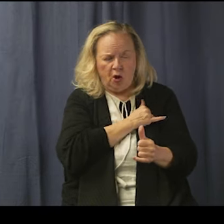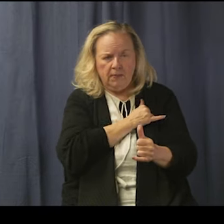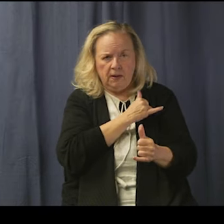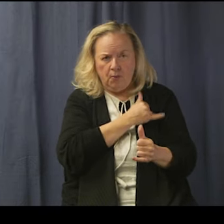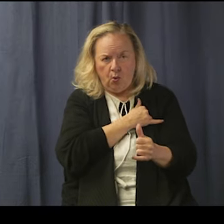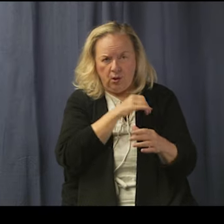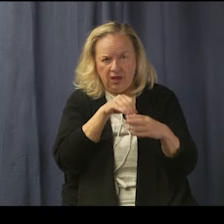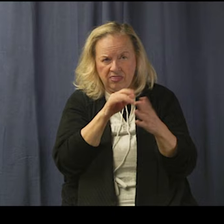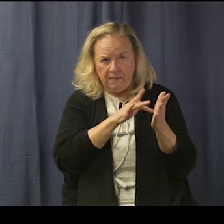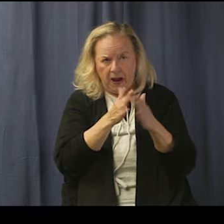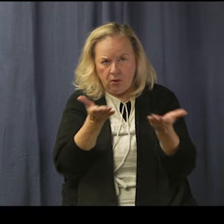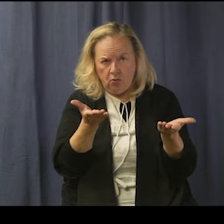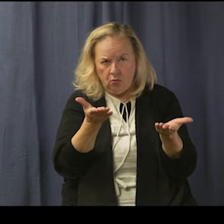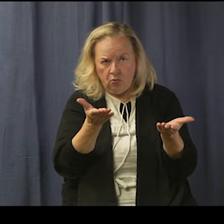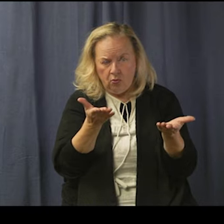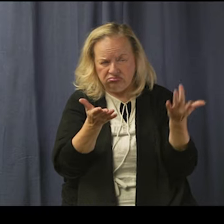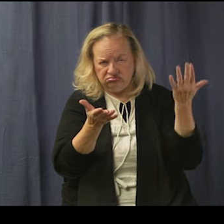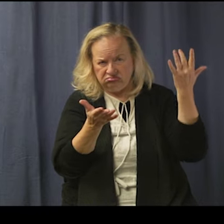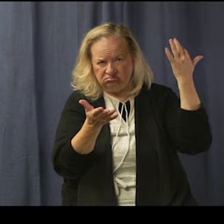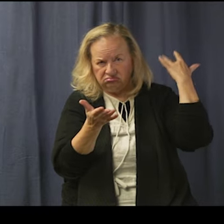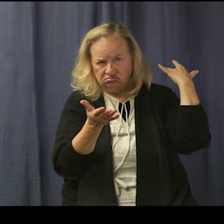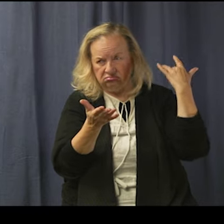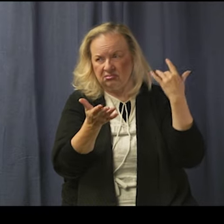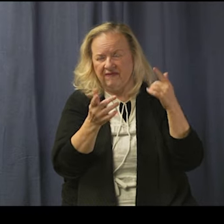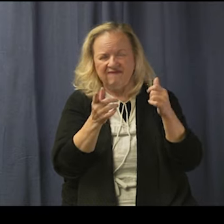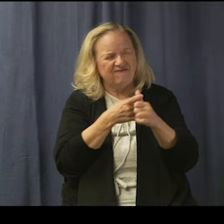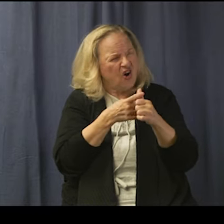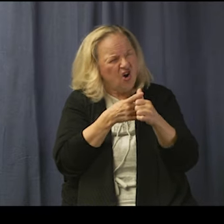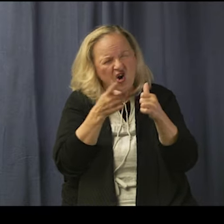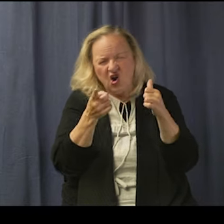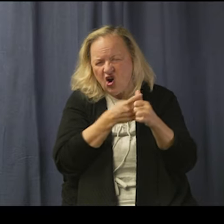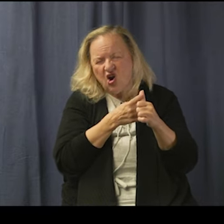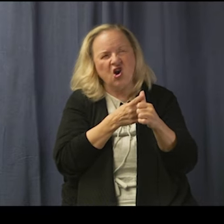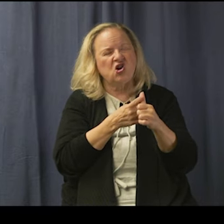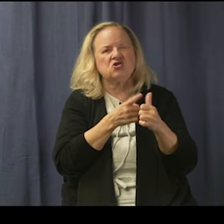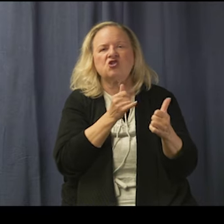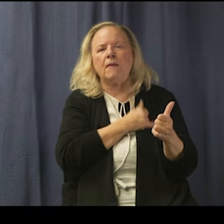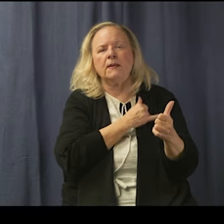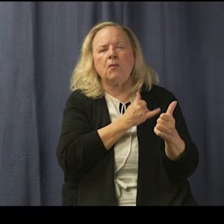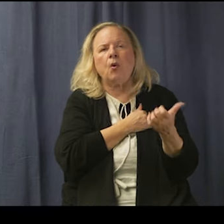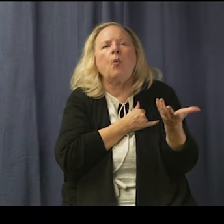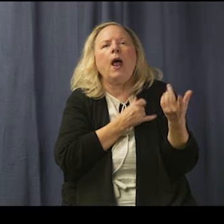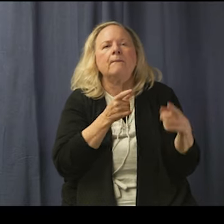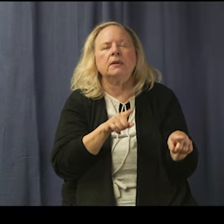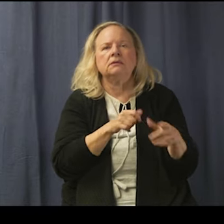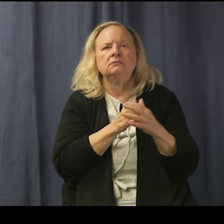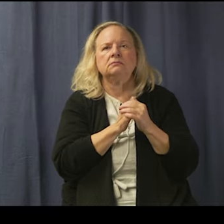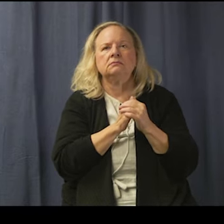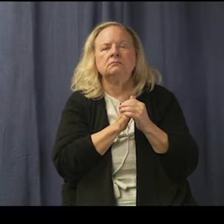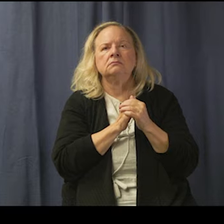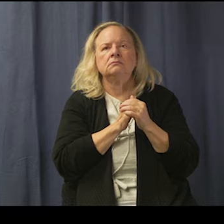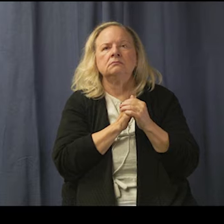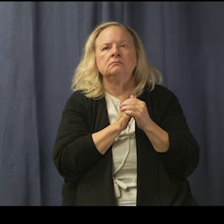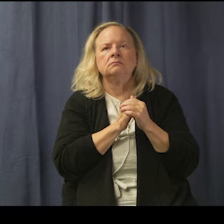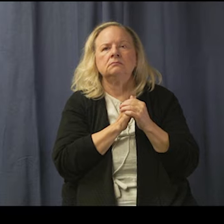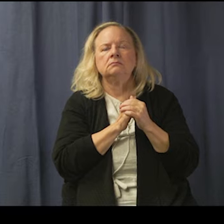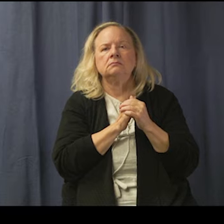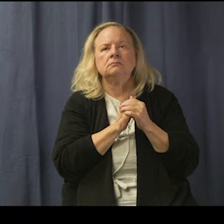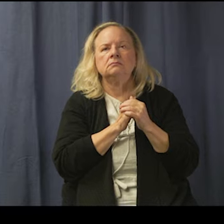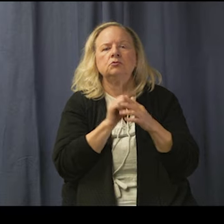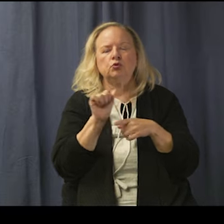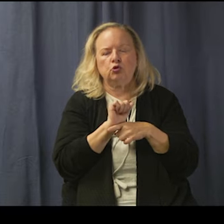Bible? What happened on the very first Yom Kippur? Well, let's do